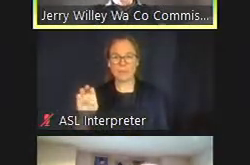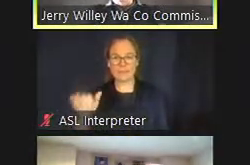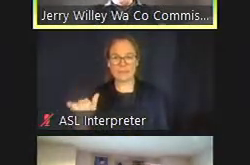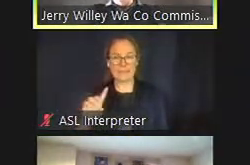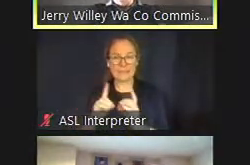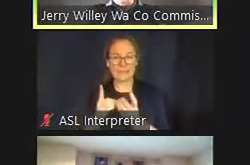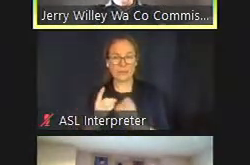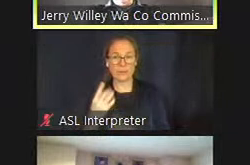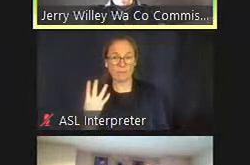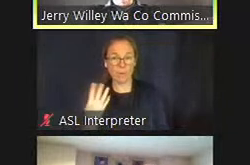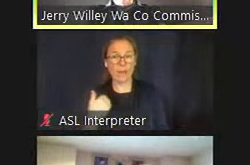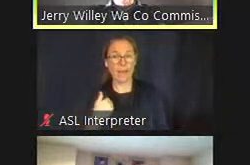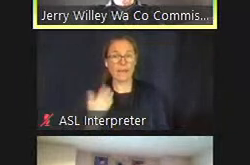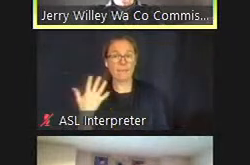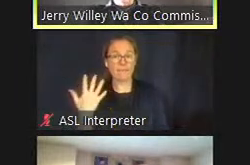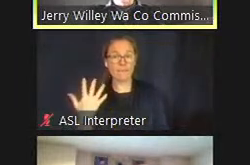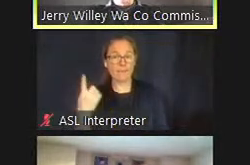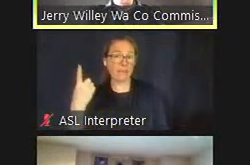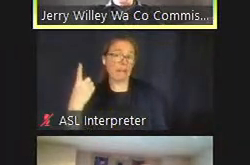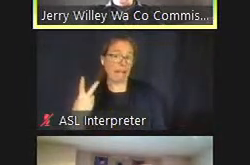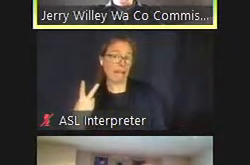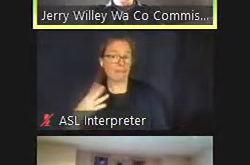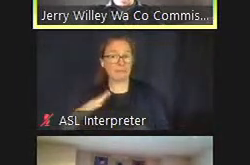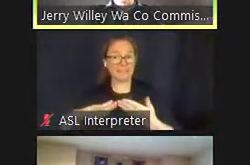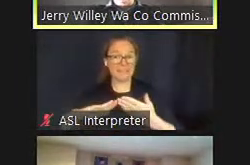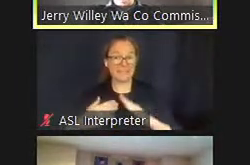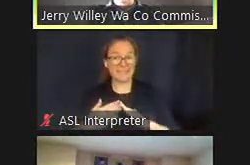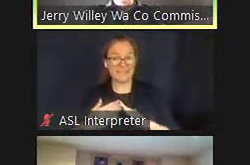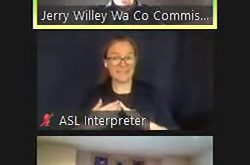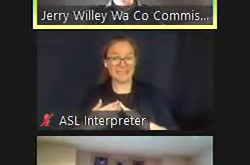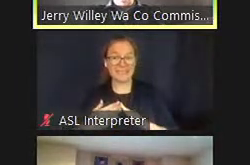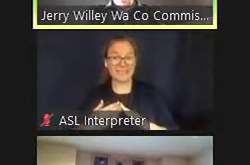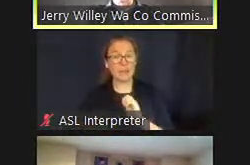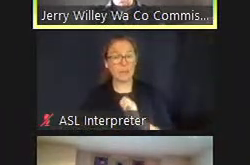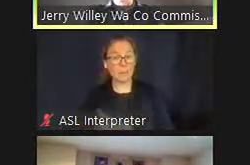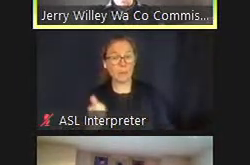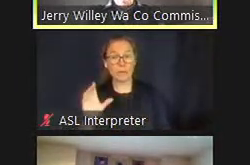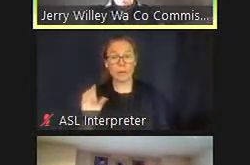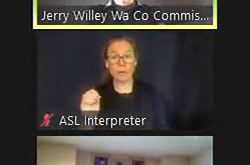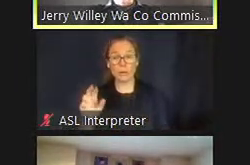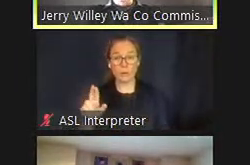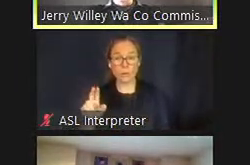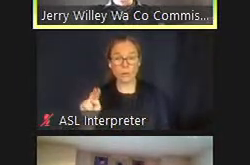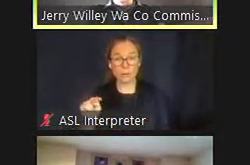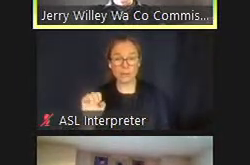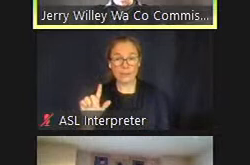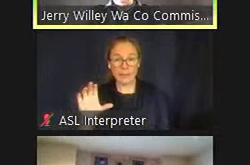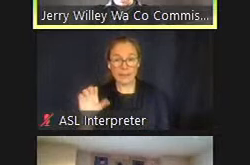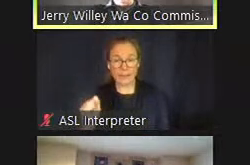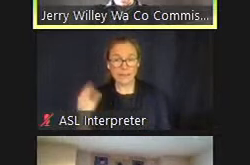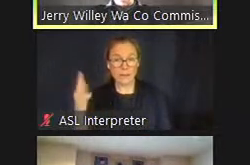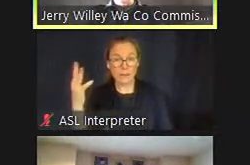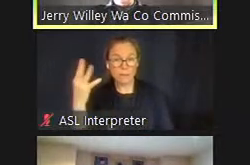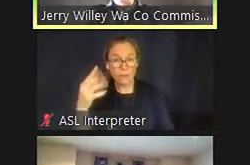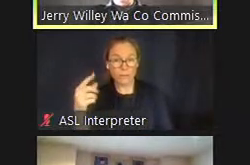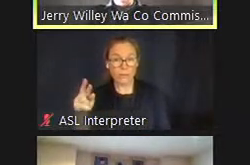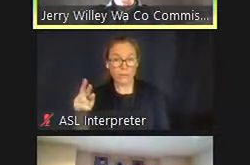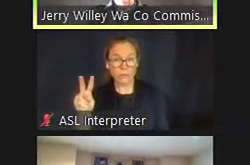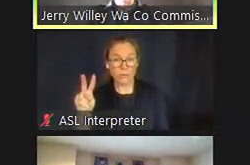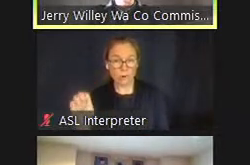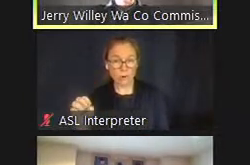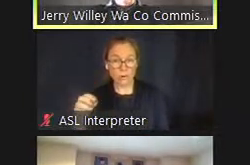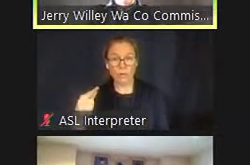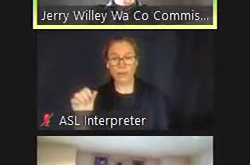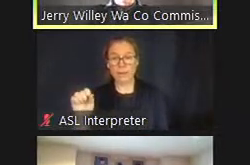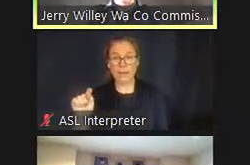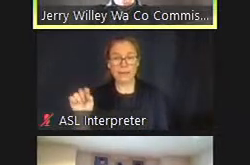have 5.5 cities, is what I call it. Primarily Cornelius, Forest Grove, Gaston, Banks, North Plains, and half of